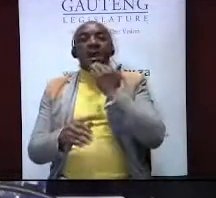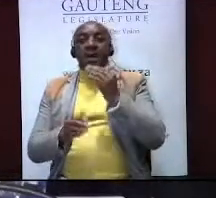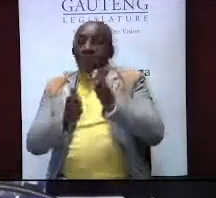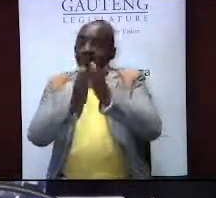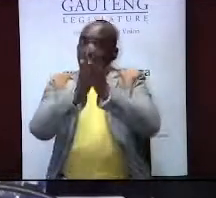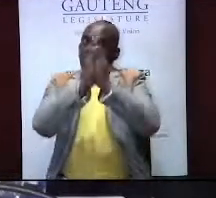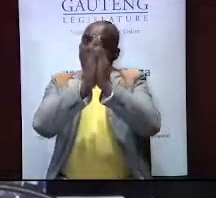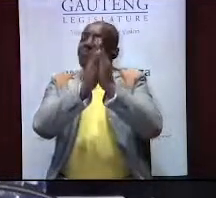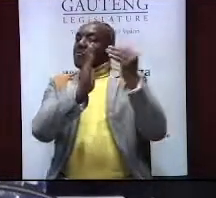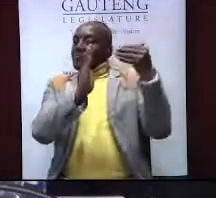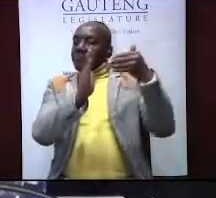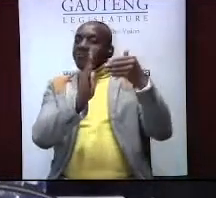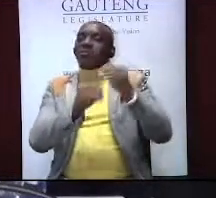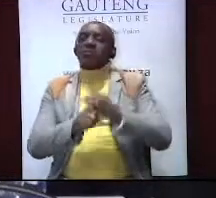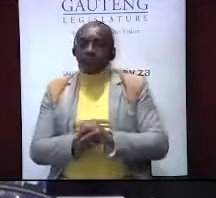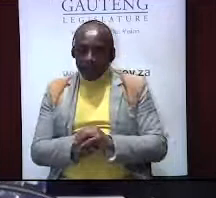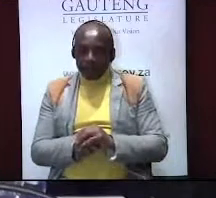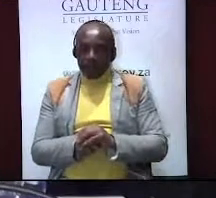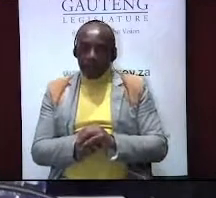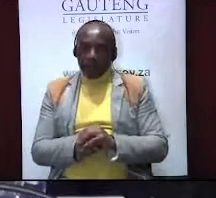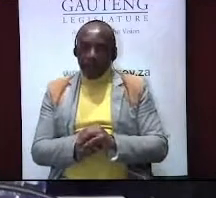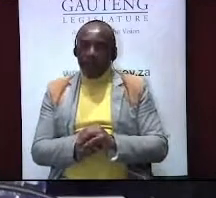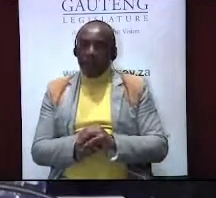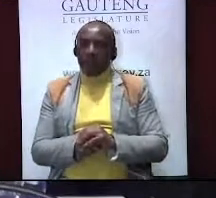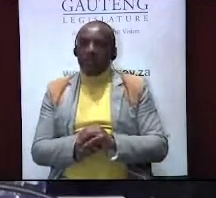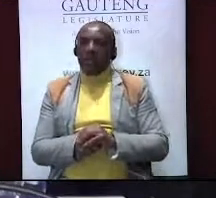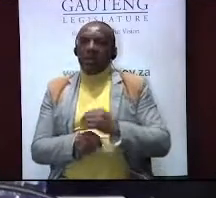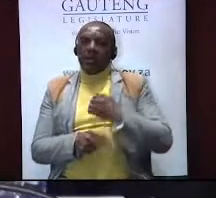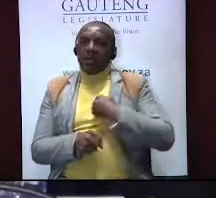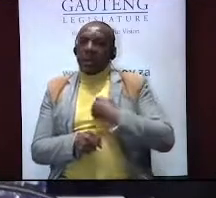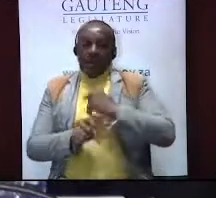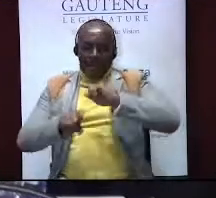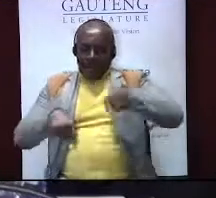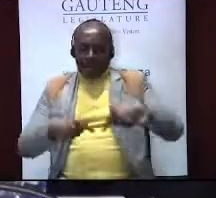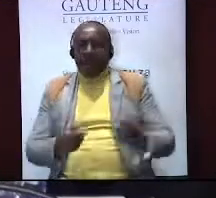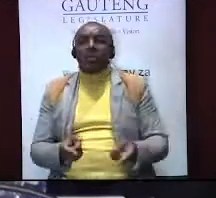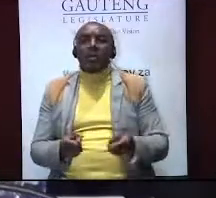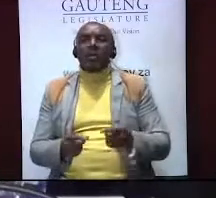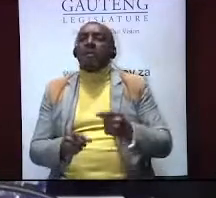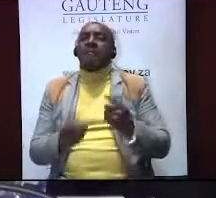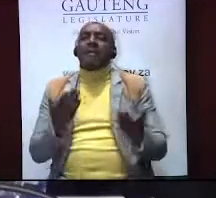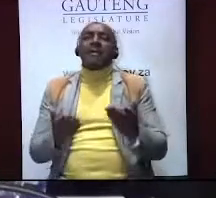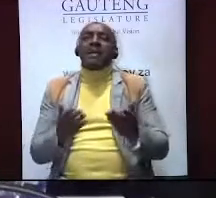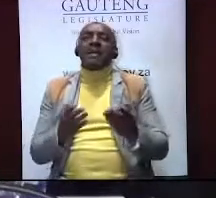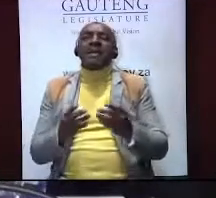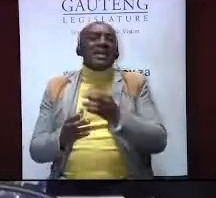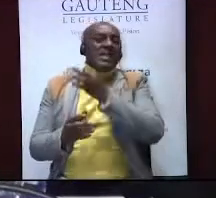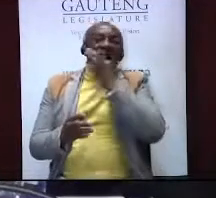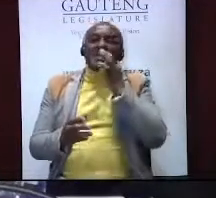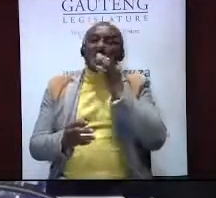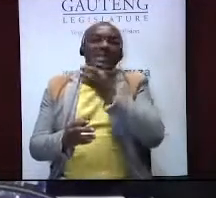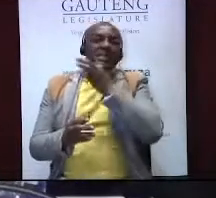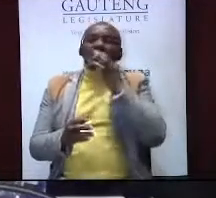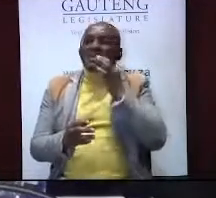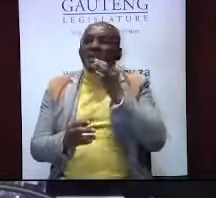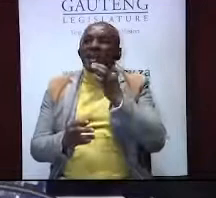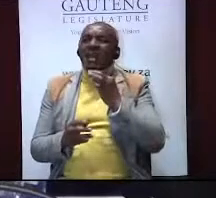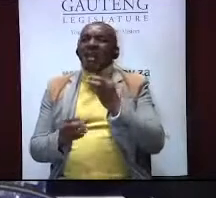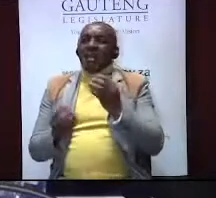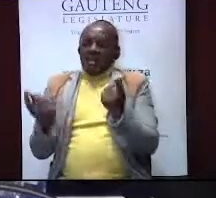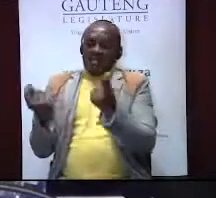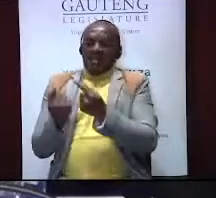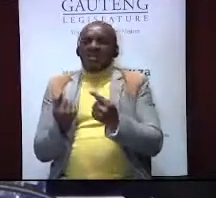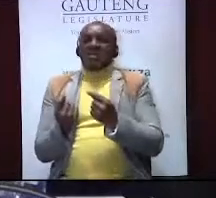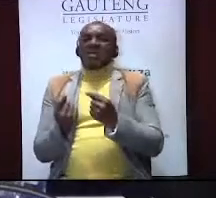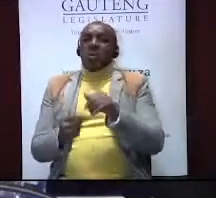prophetically relevant. Let us not prophesy about your address and my address.